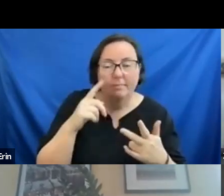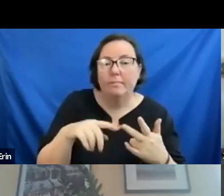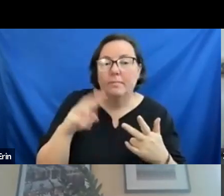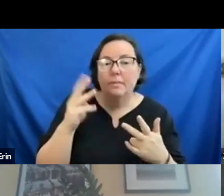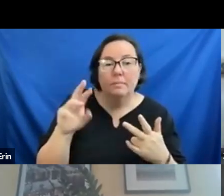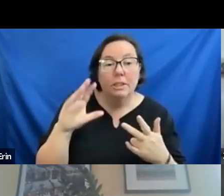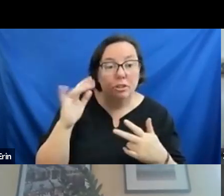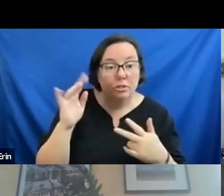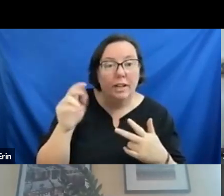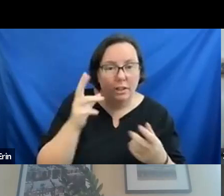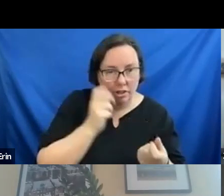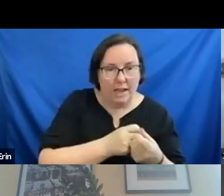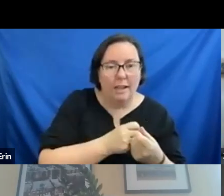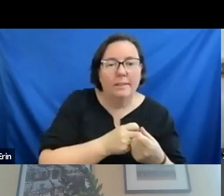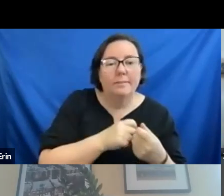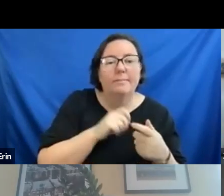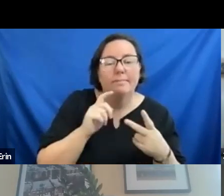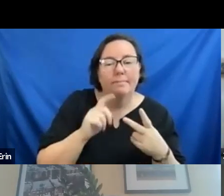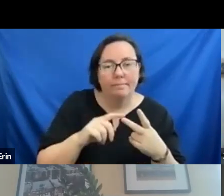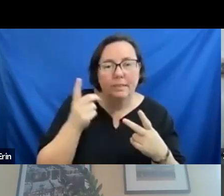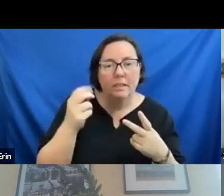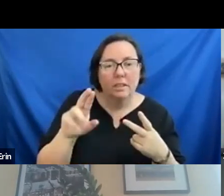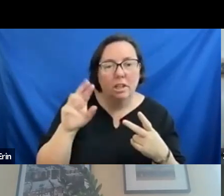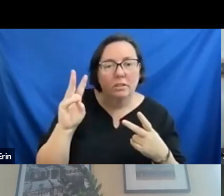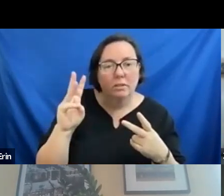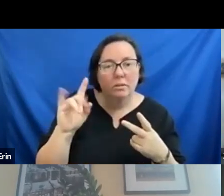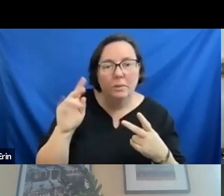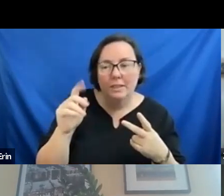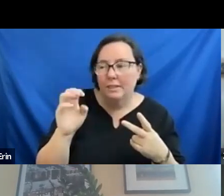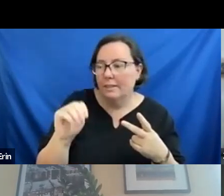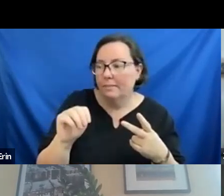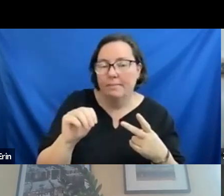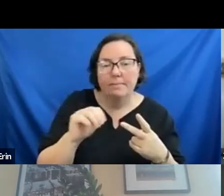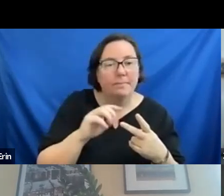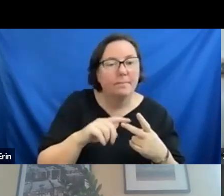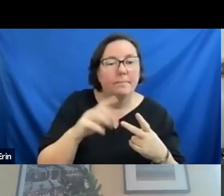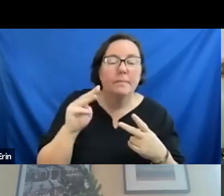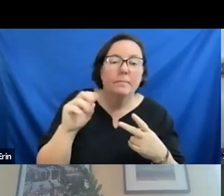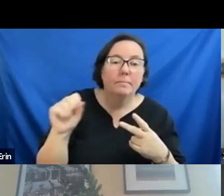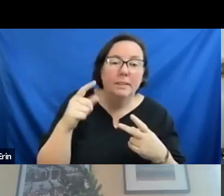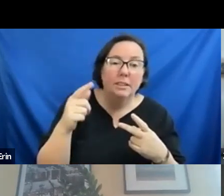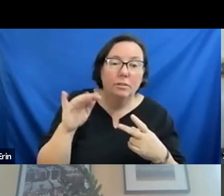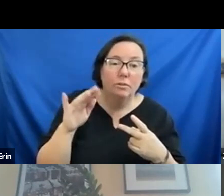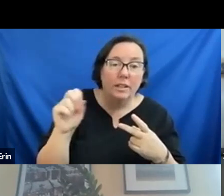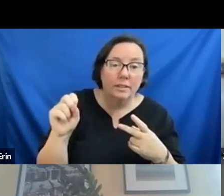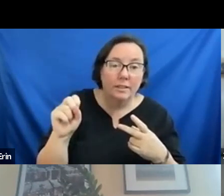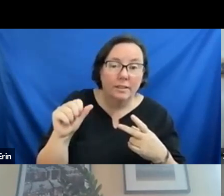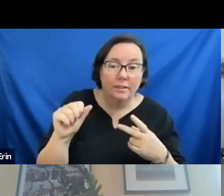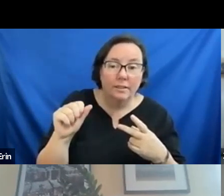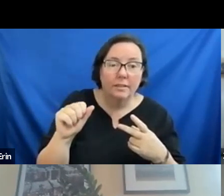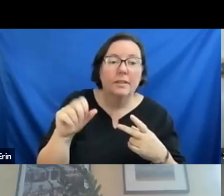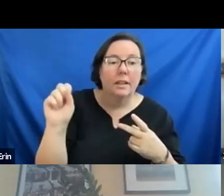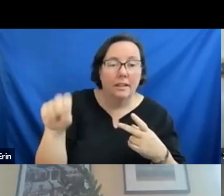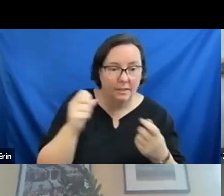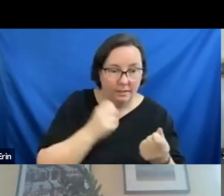Mr. Kreger, Aye. Dr. Freeman Wisdom, Ms. Grassa,